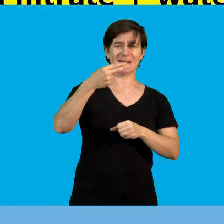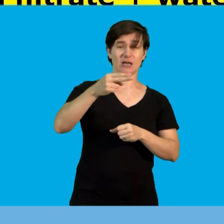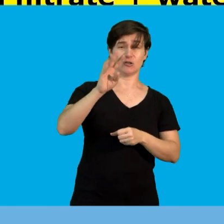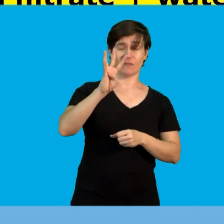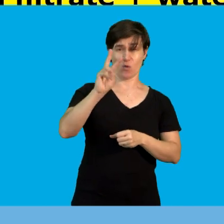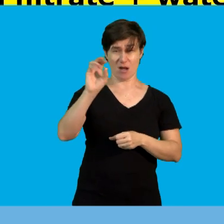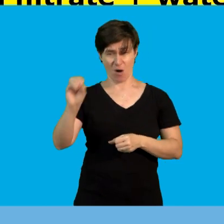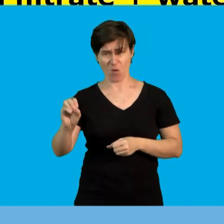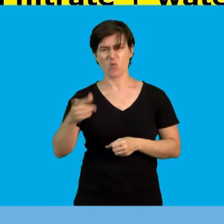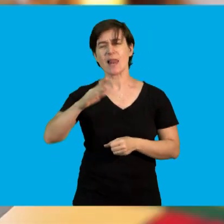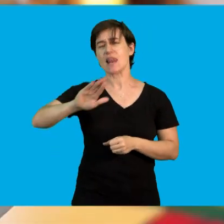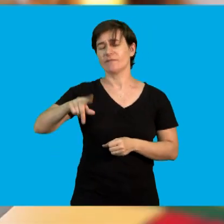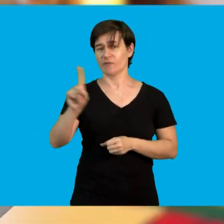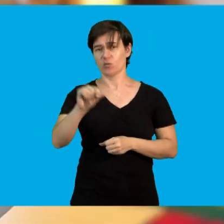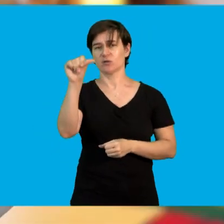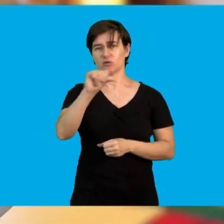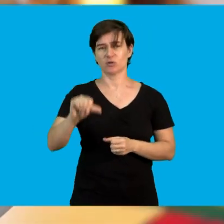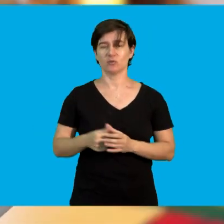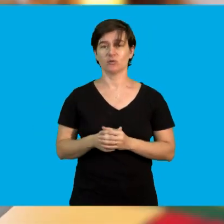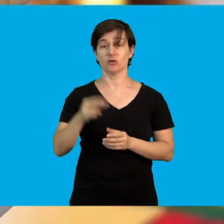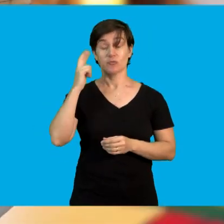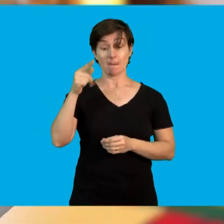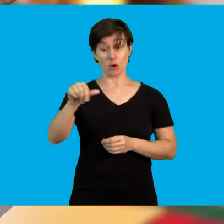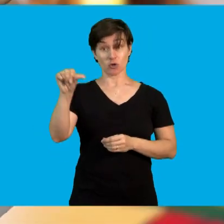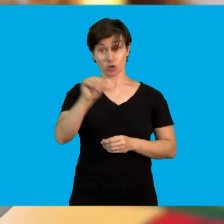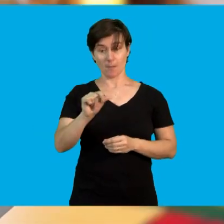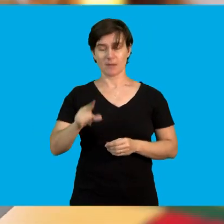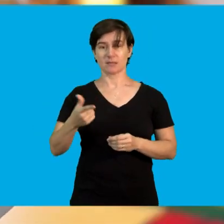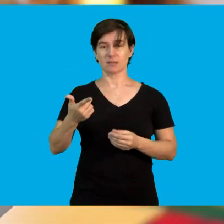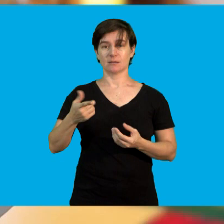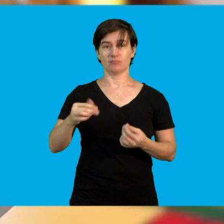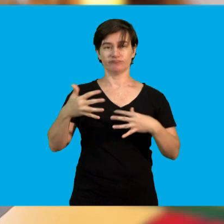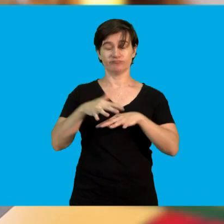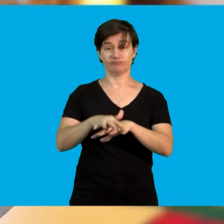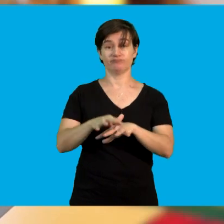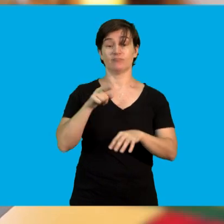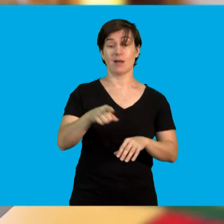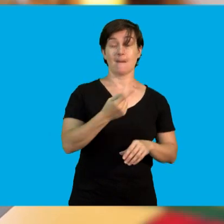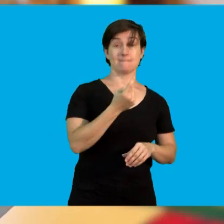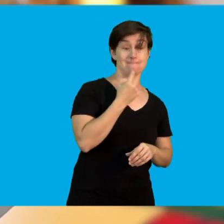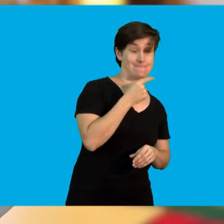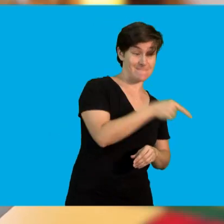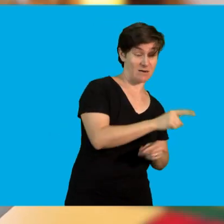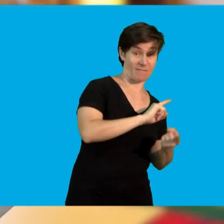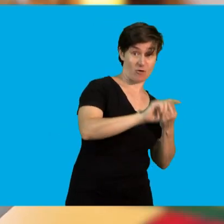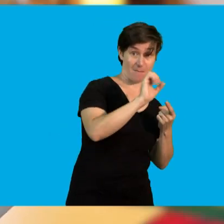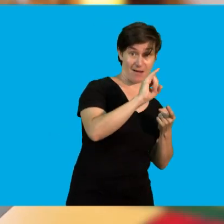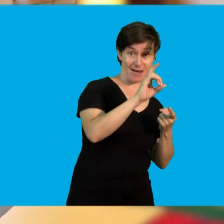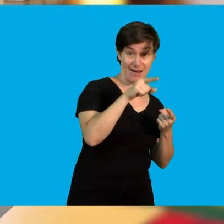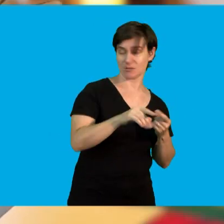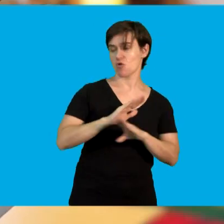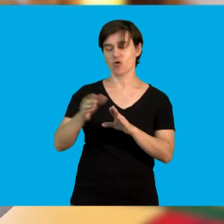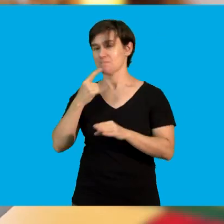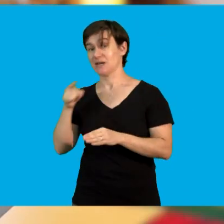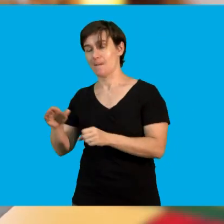So remember we said the salt is going to be formed by the metal and the non-metal part. Non-metal part coming from an acid, and then the